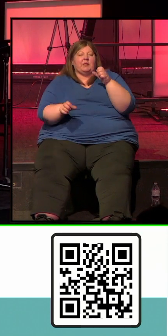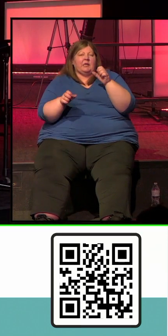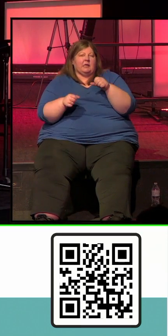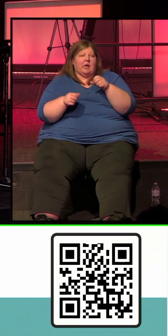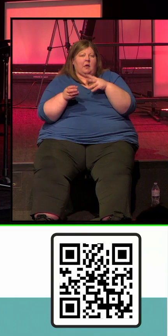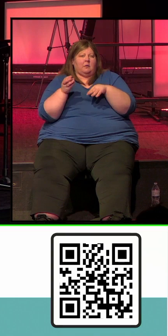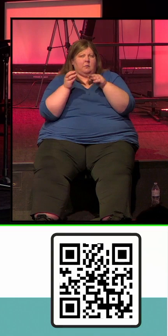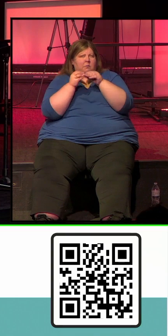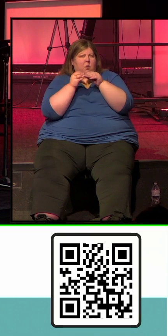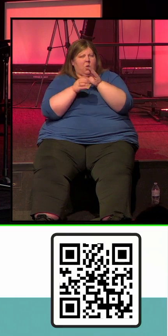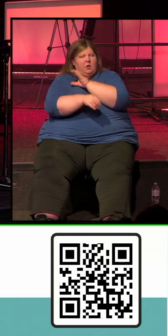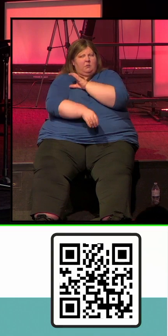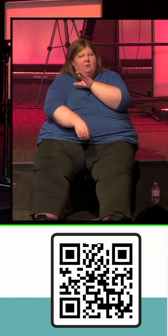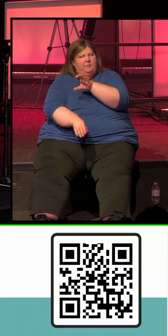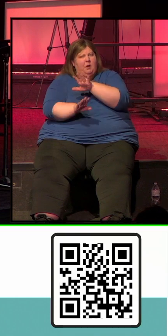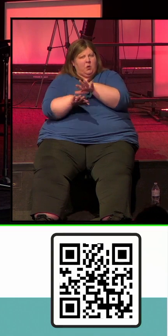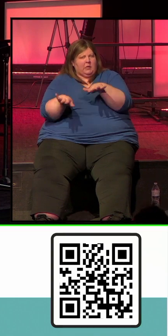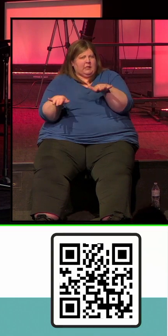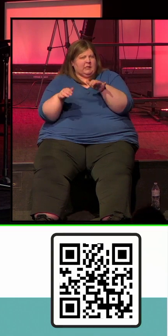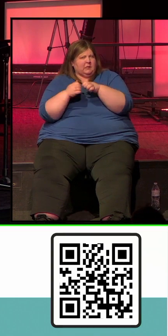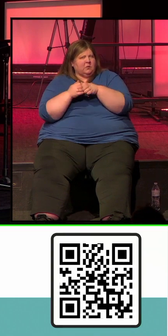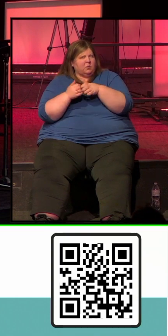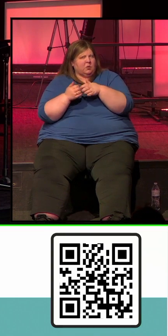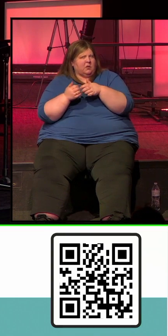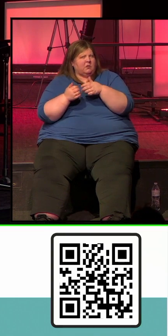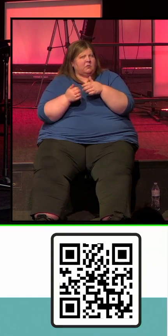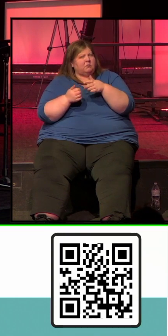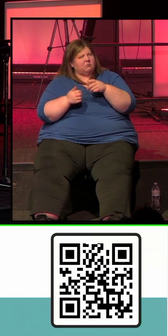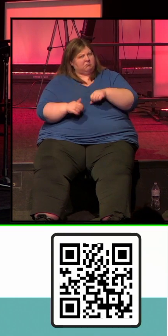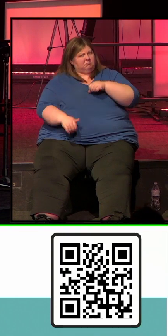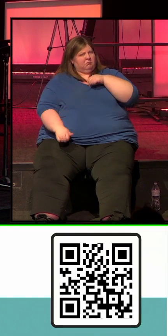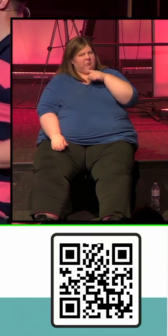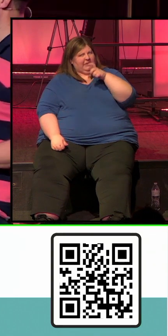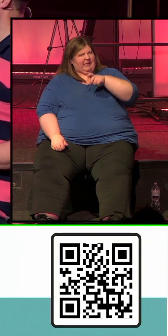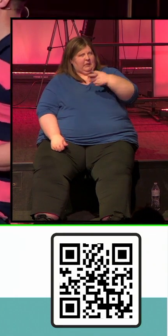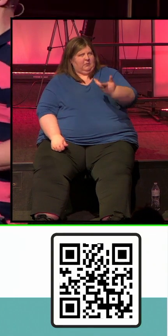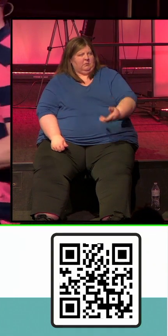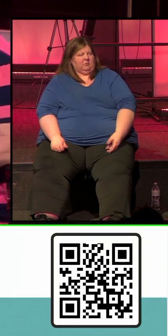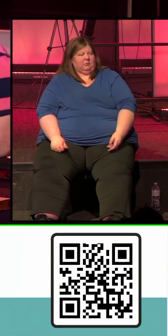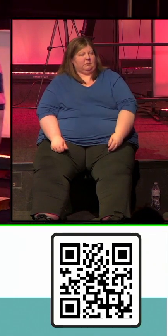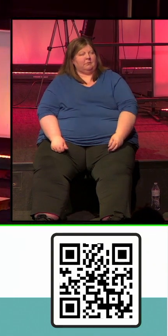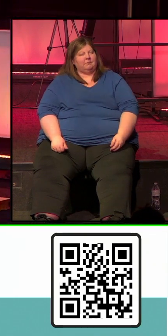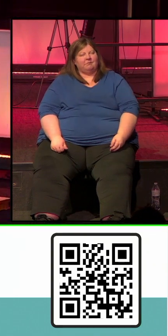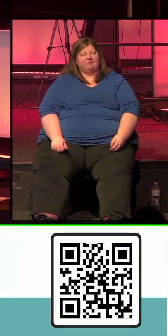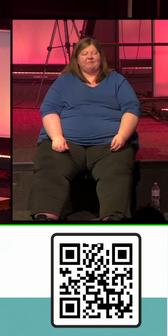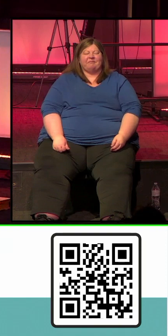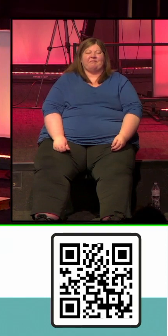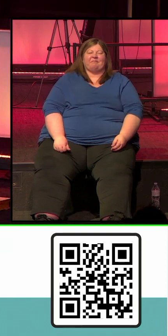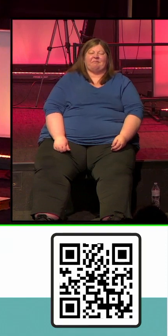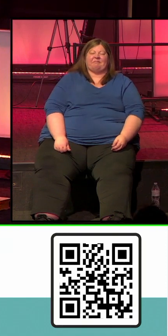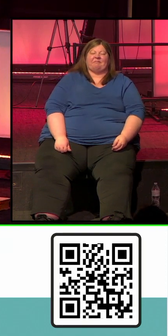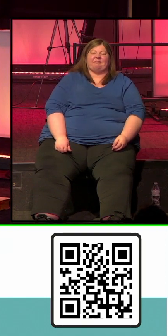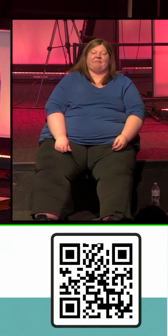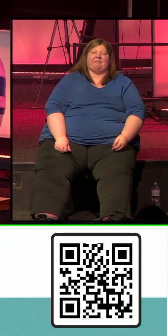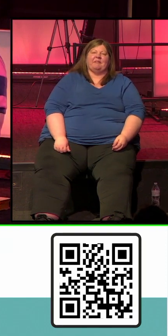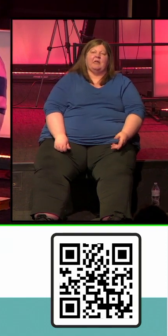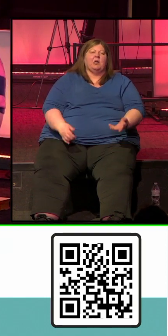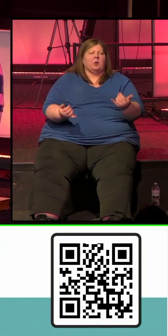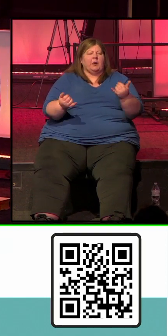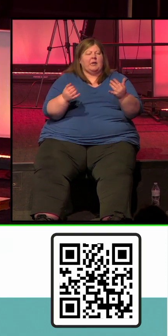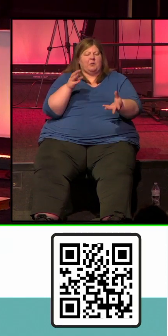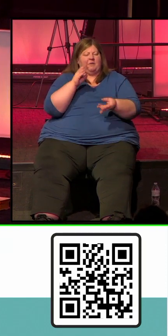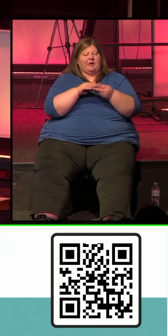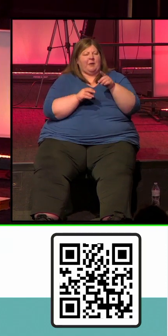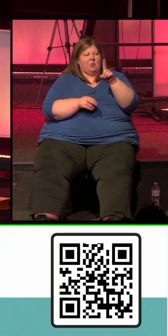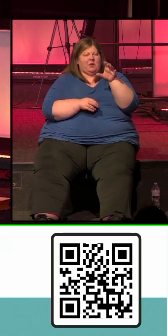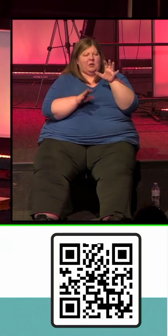further empower these kids with the dignity that they deserve. Yeah, which is awesome. And so right now we have about 100 kids in the care